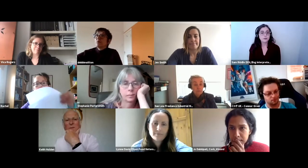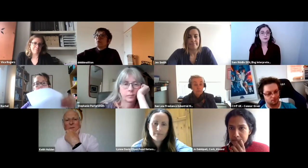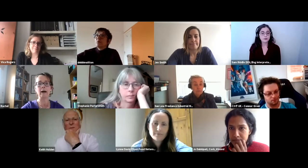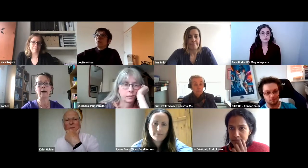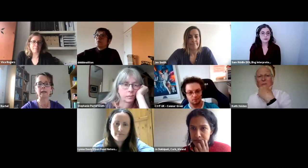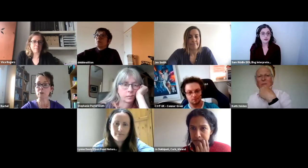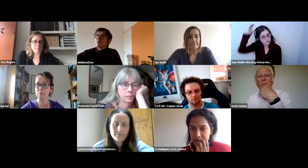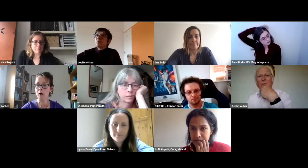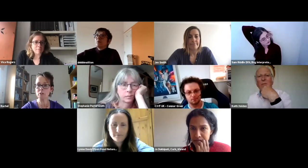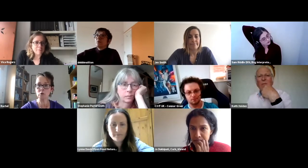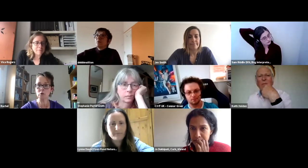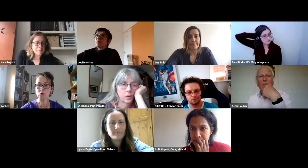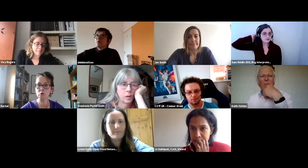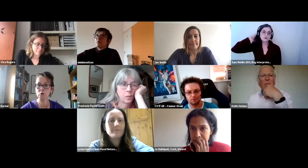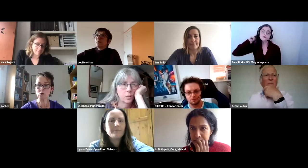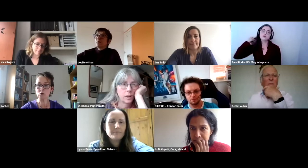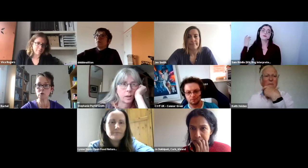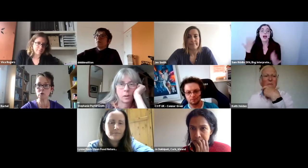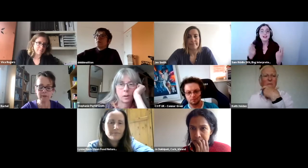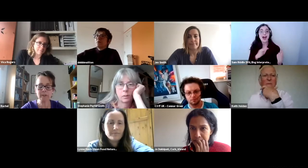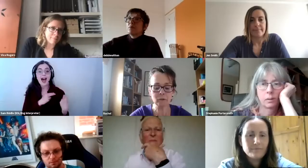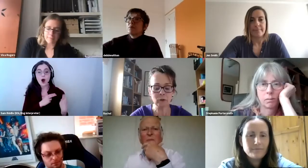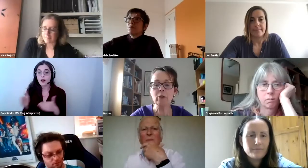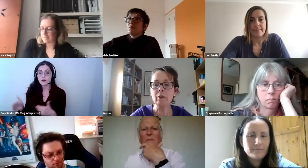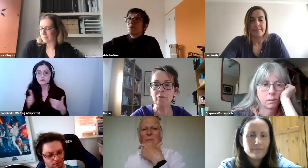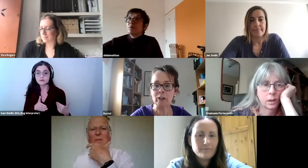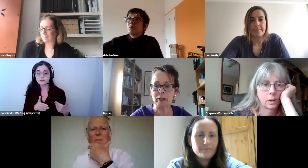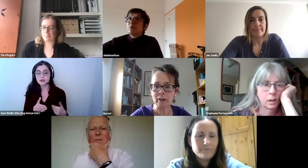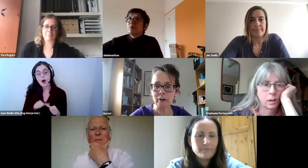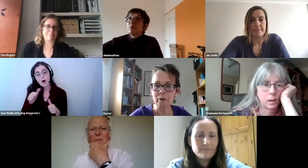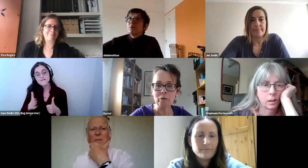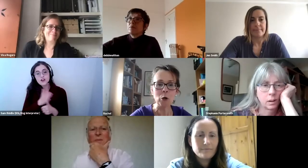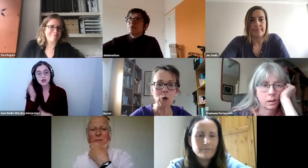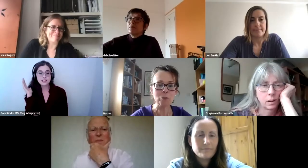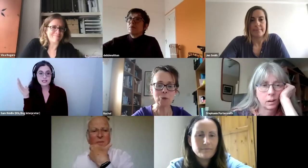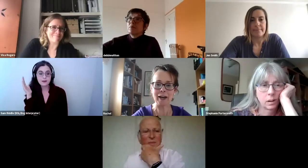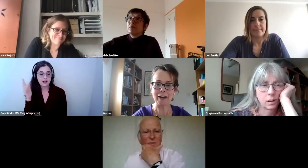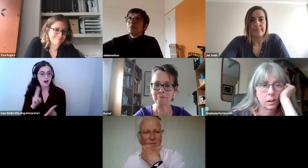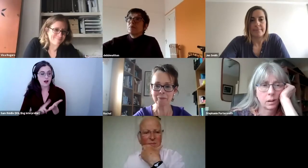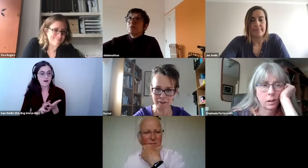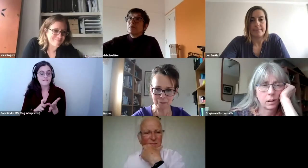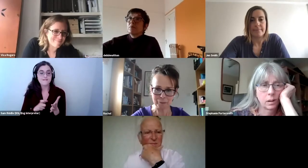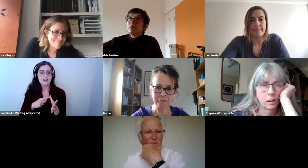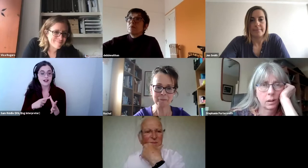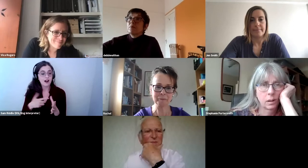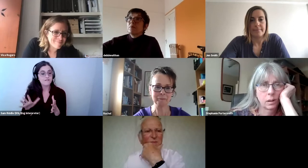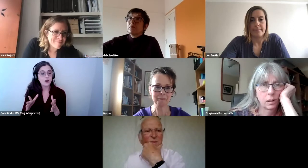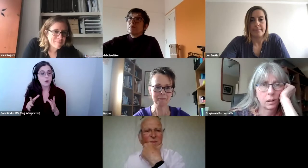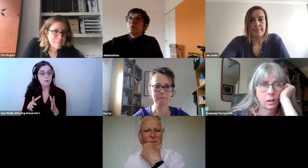So I'd like to pass to our first speaker this afternoon, Vika from Co-ops UK. Thank you.